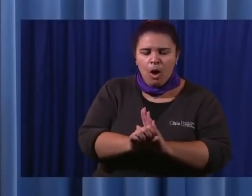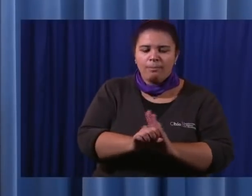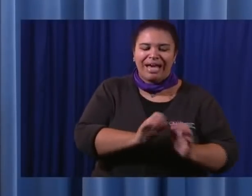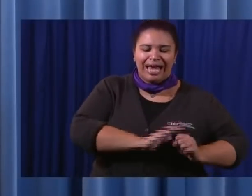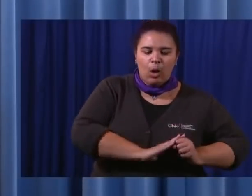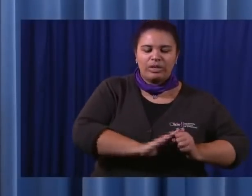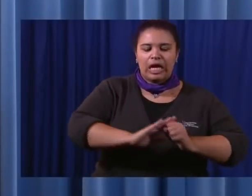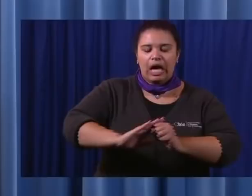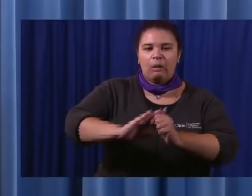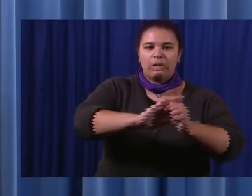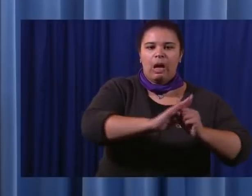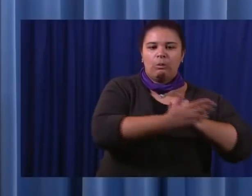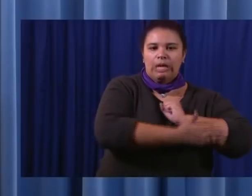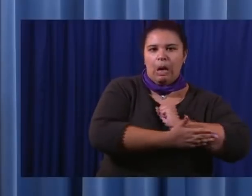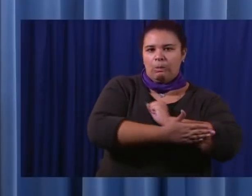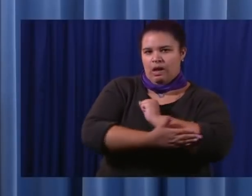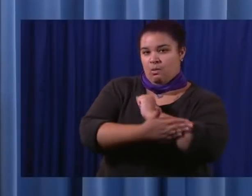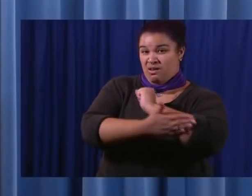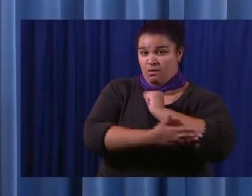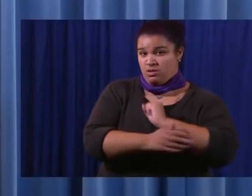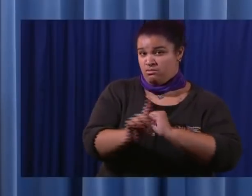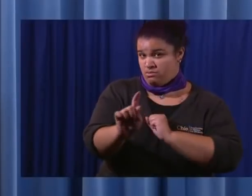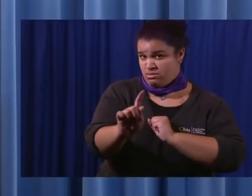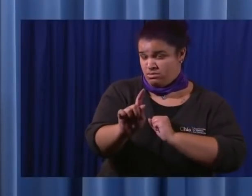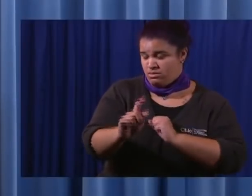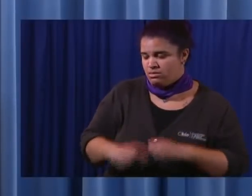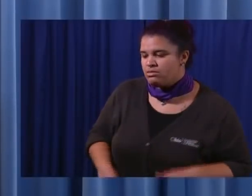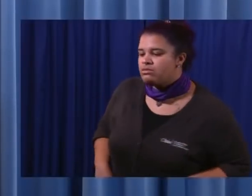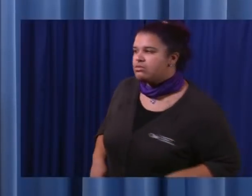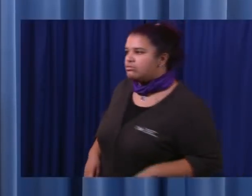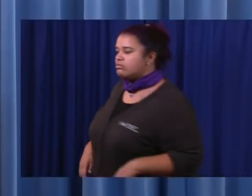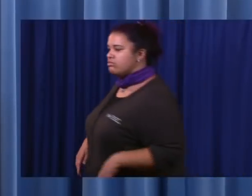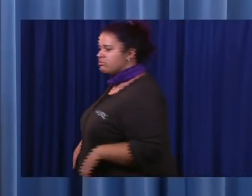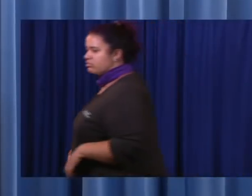We're going to move towards